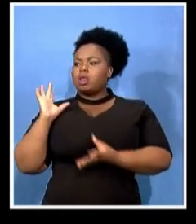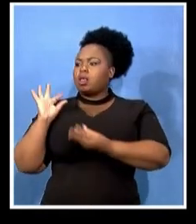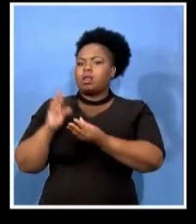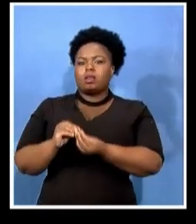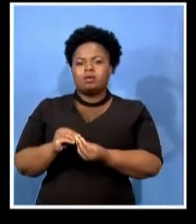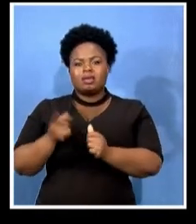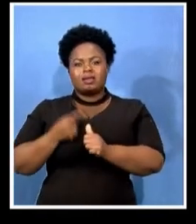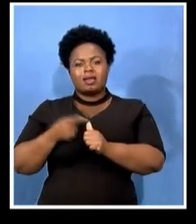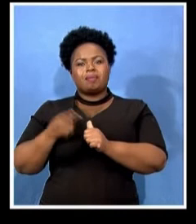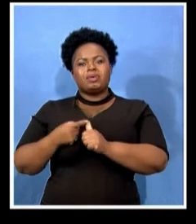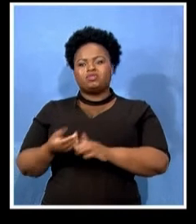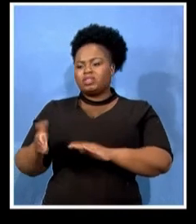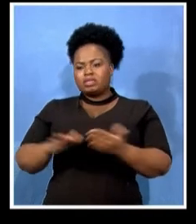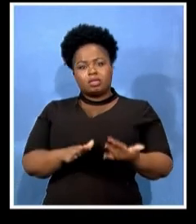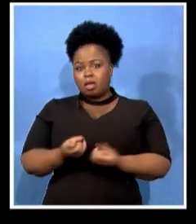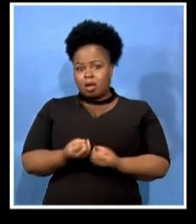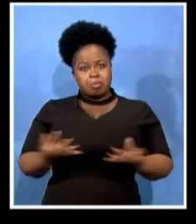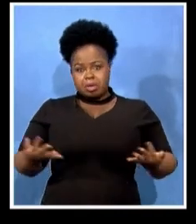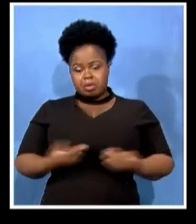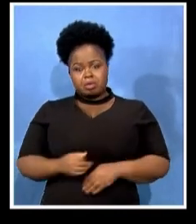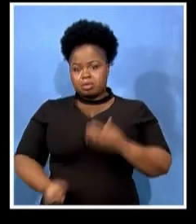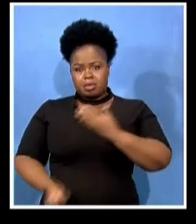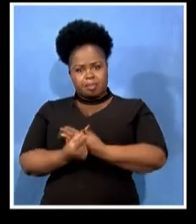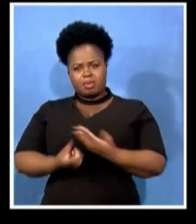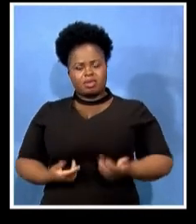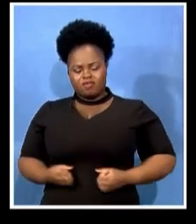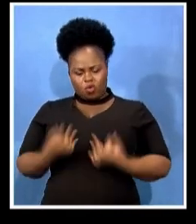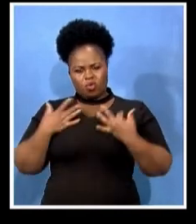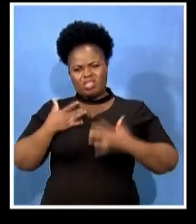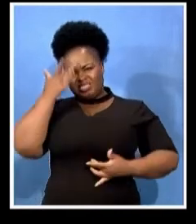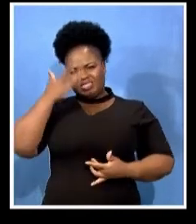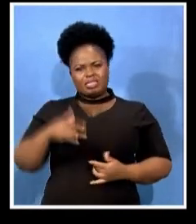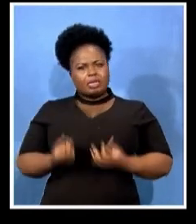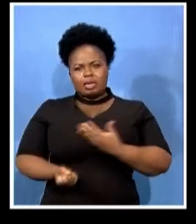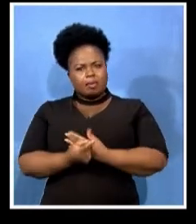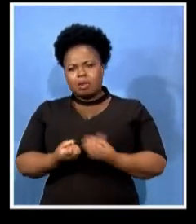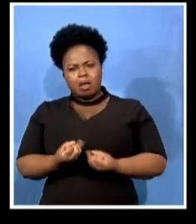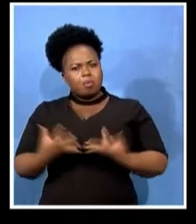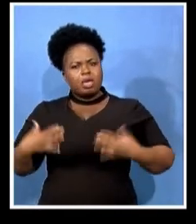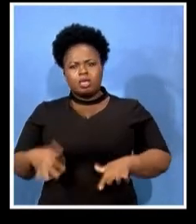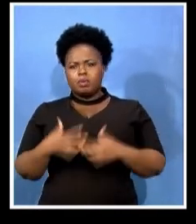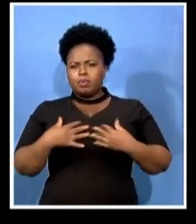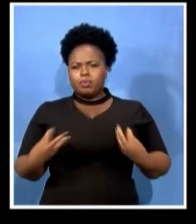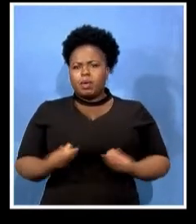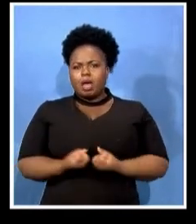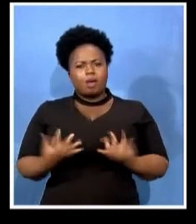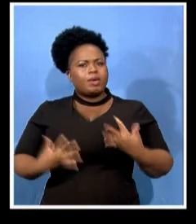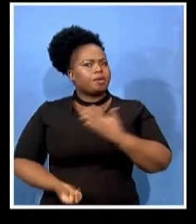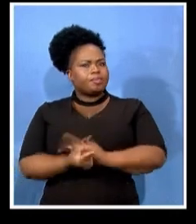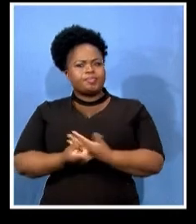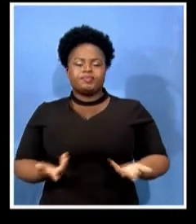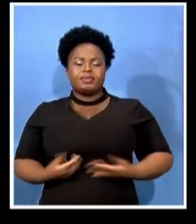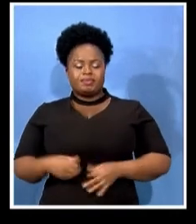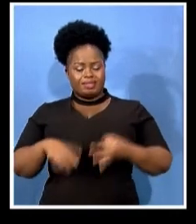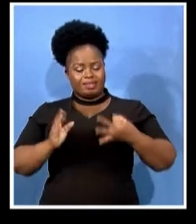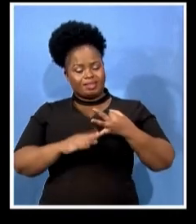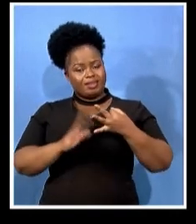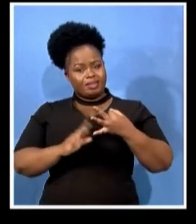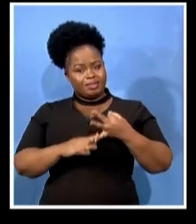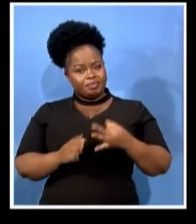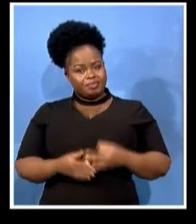happened, on infections that have happened, and recoveries that are happening. And thirdly, there is an insistence